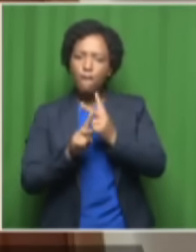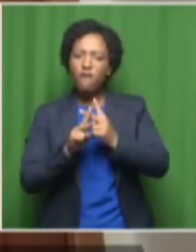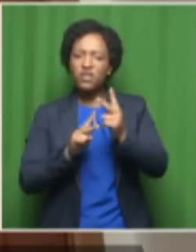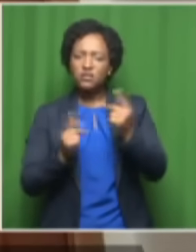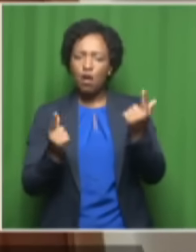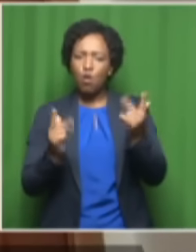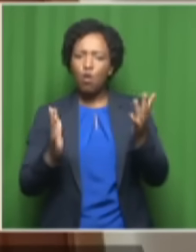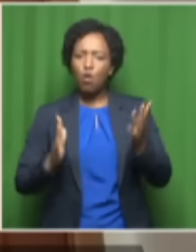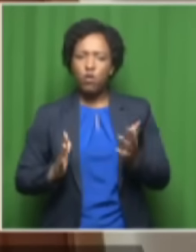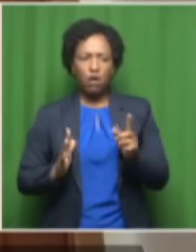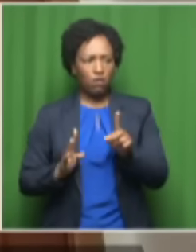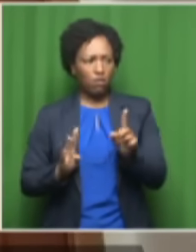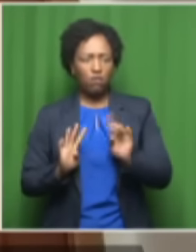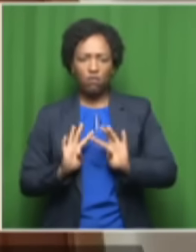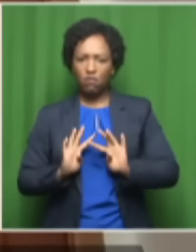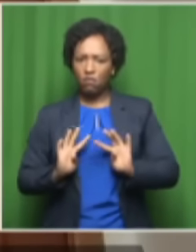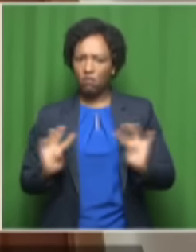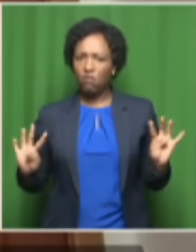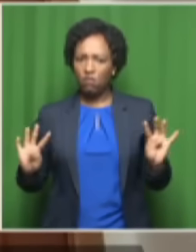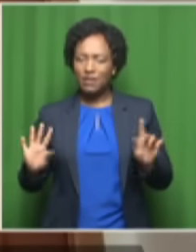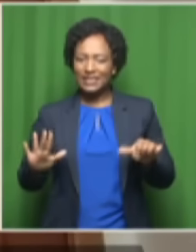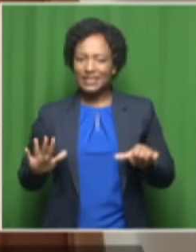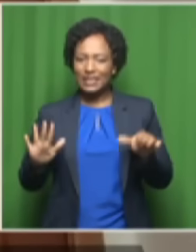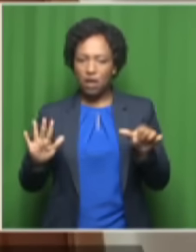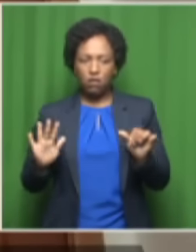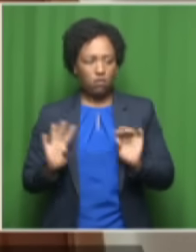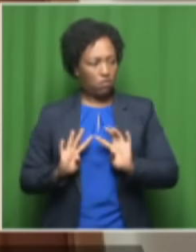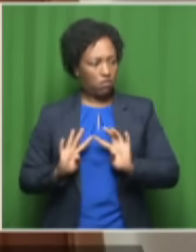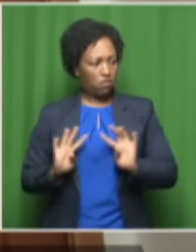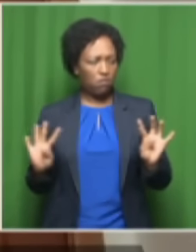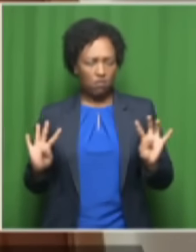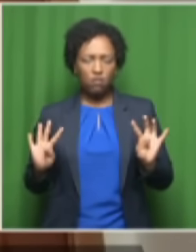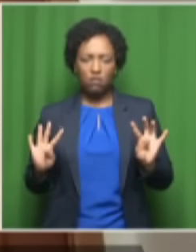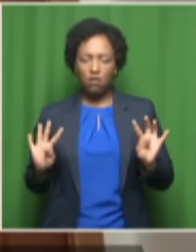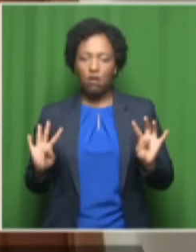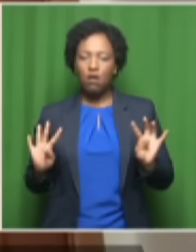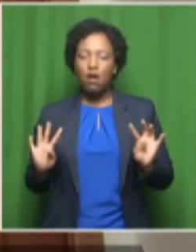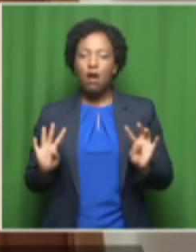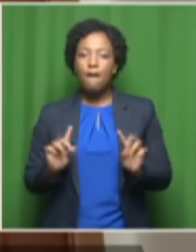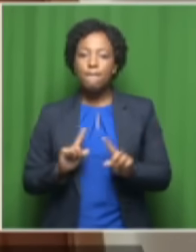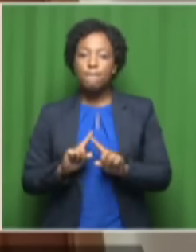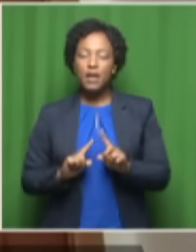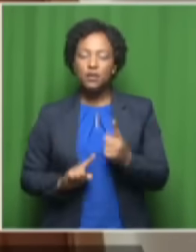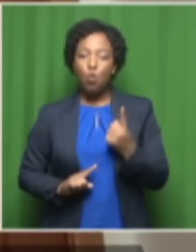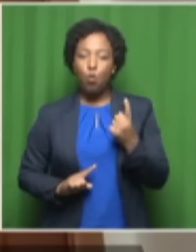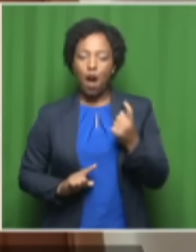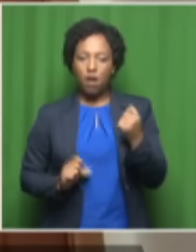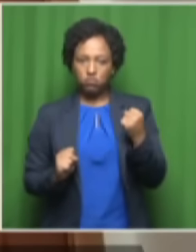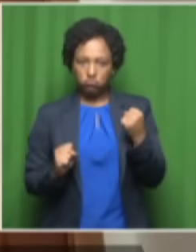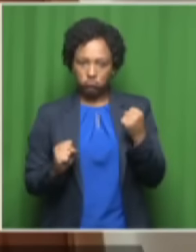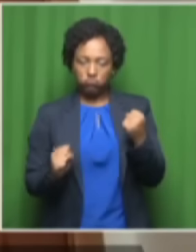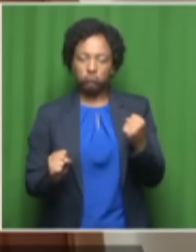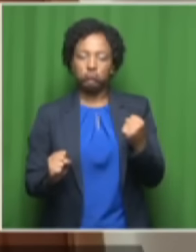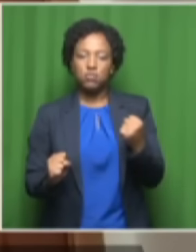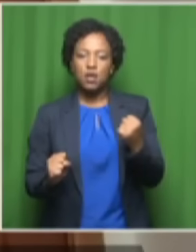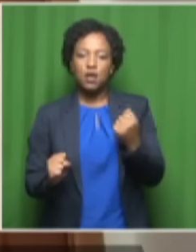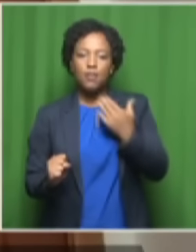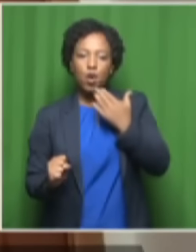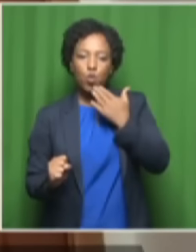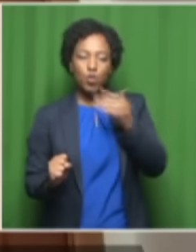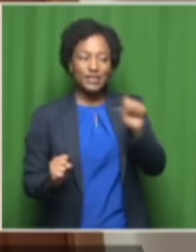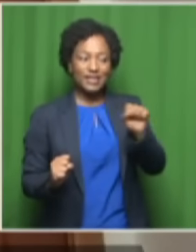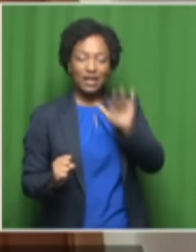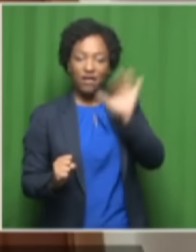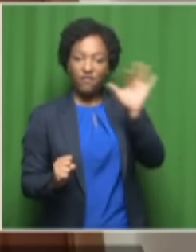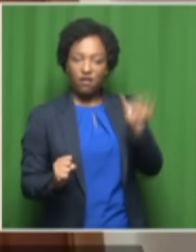need to try to maintain. And one of the things that and one of the biggest strengths, I think, and on the issue of provisional measures, let's remember that at